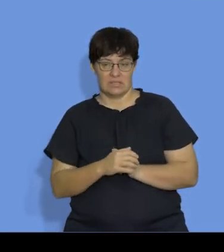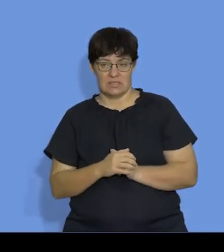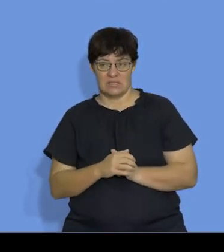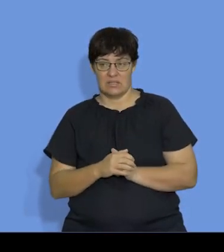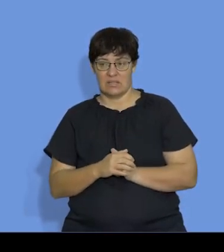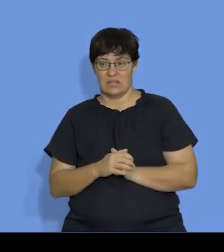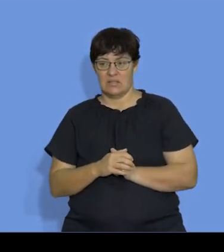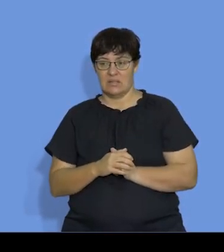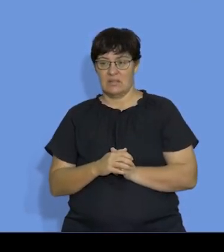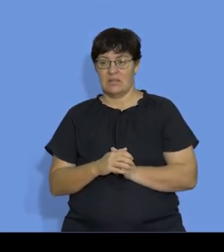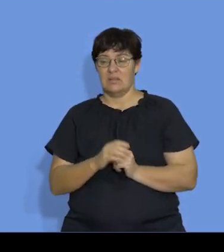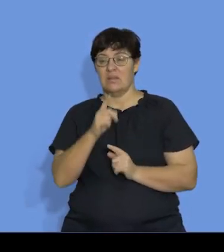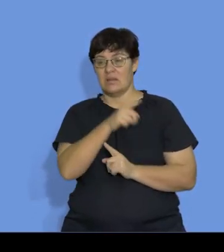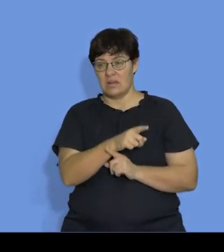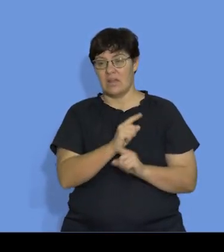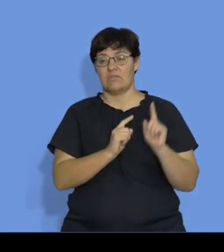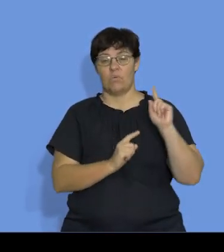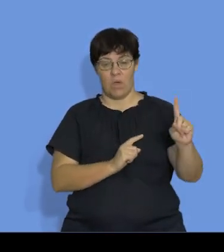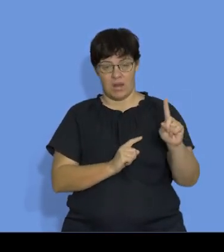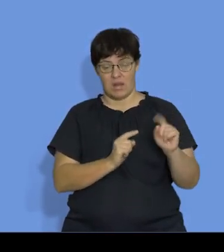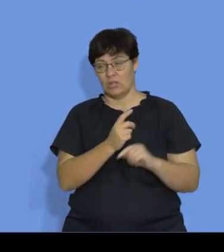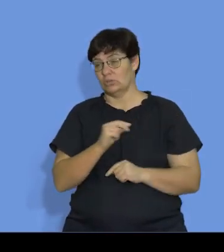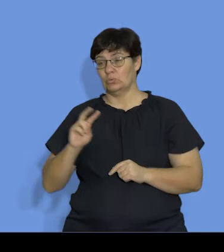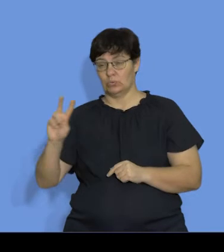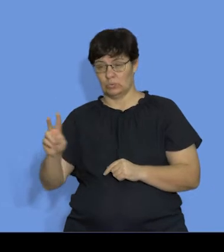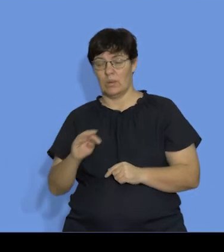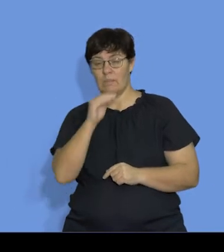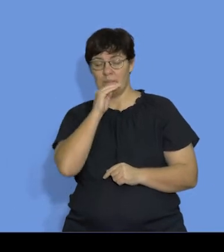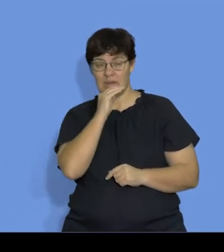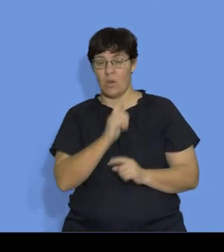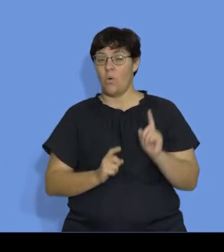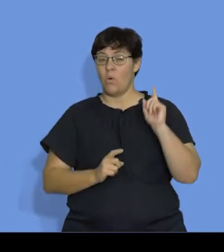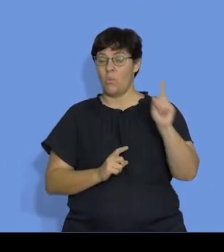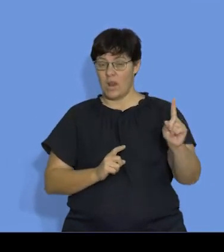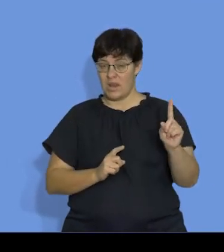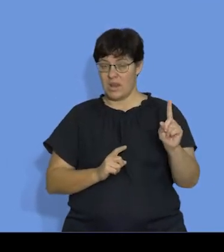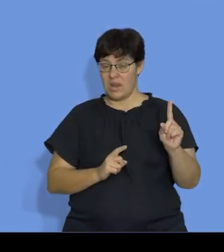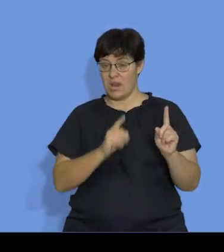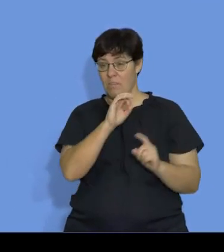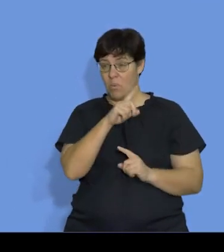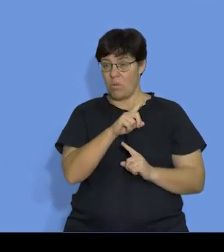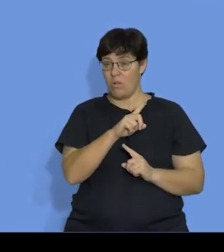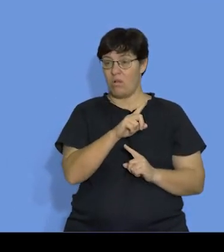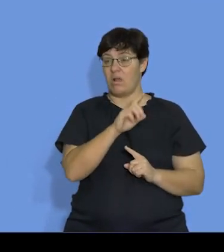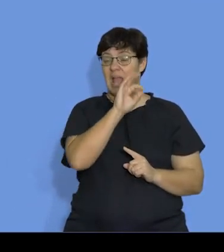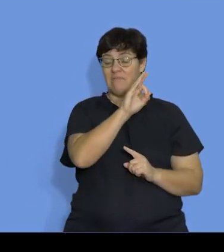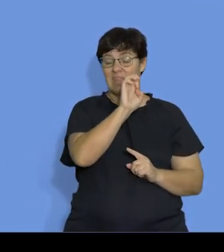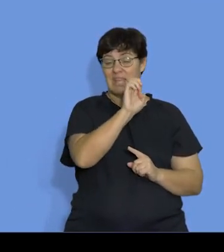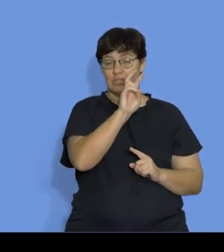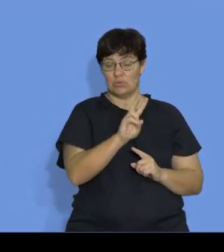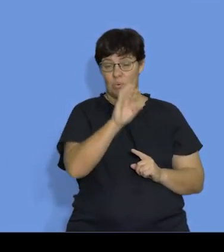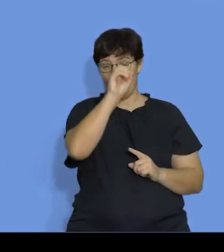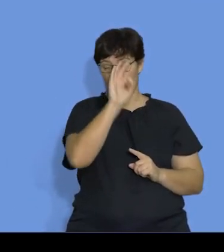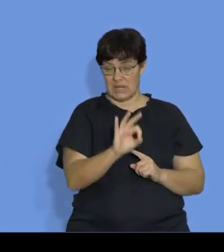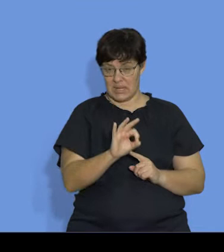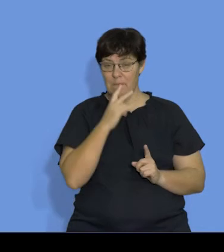the stoichiometric ratio is 1:2, it means a mole of iron 2 oxide produces double the number